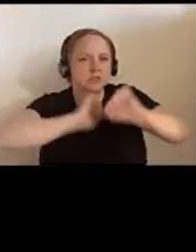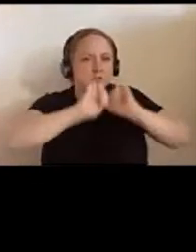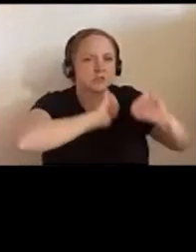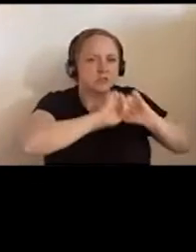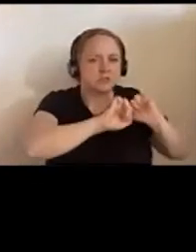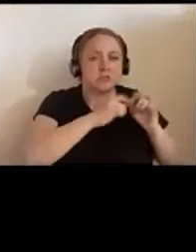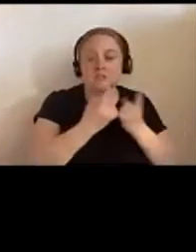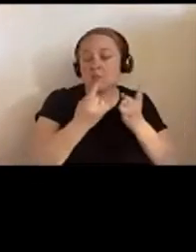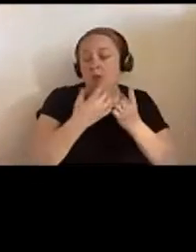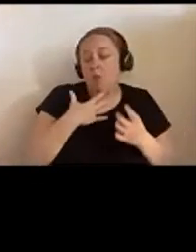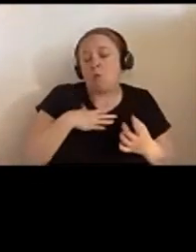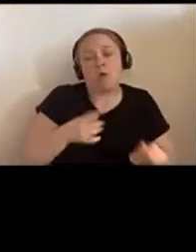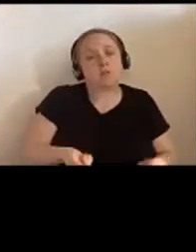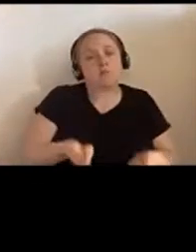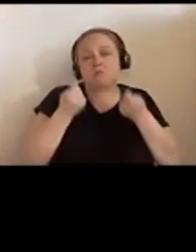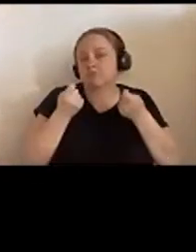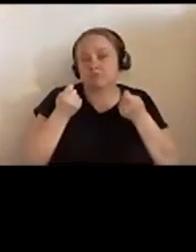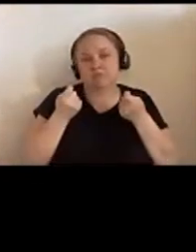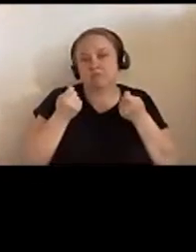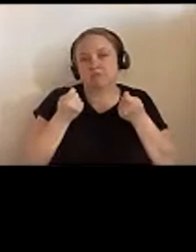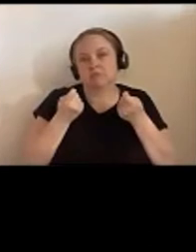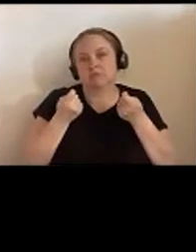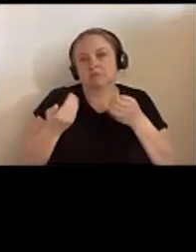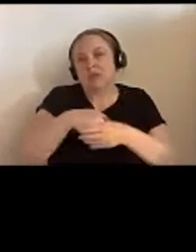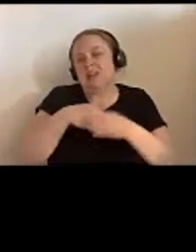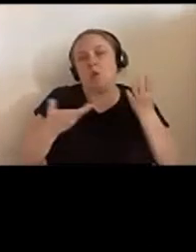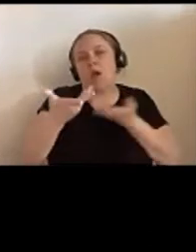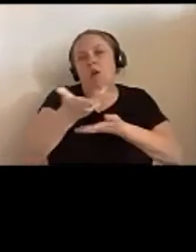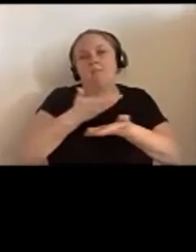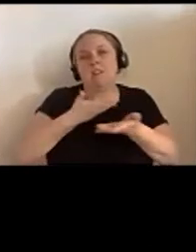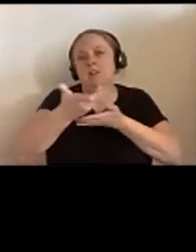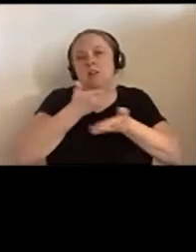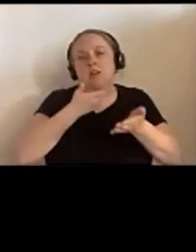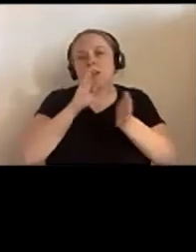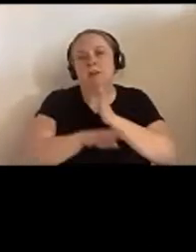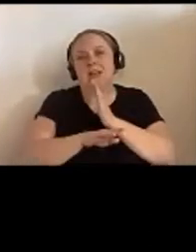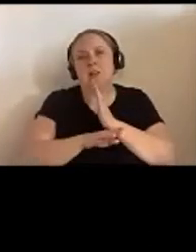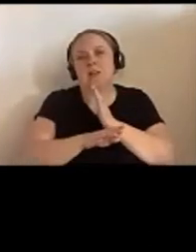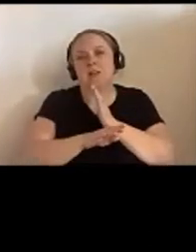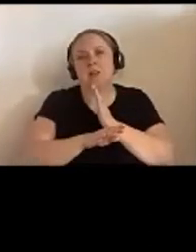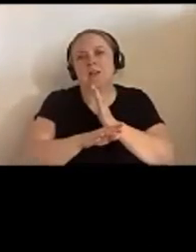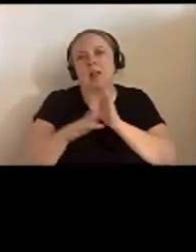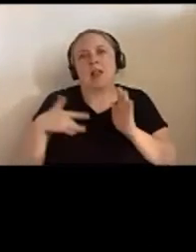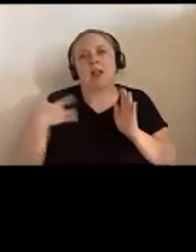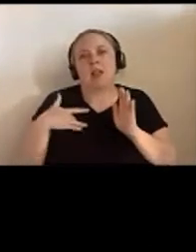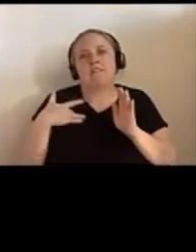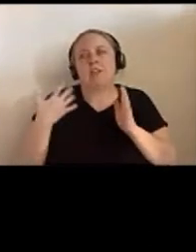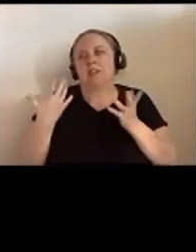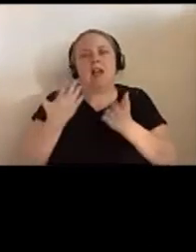to bring into this conversation about how liveness and